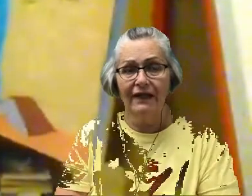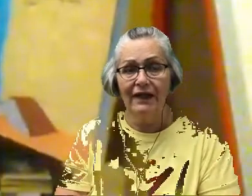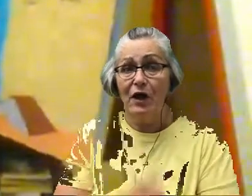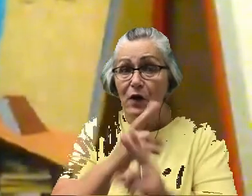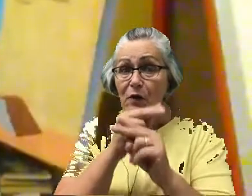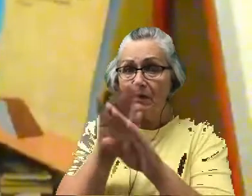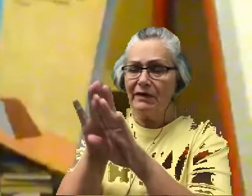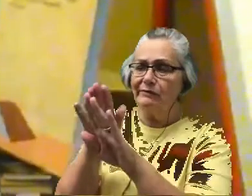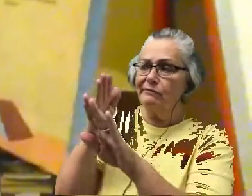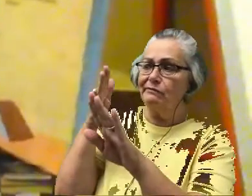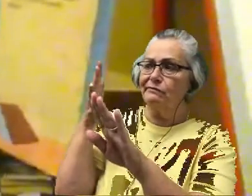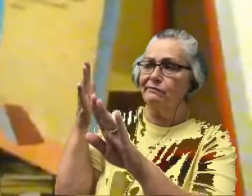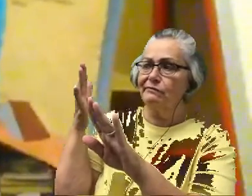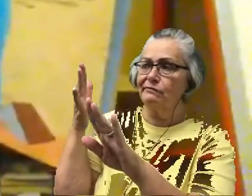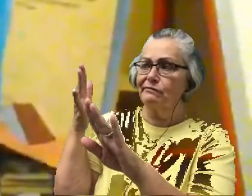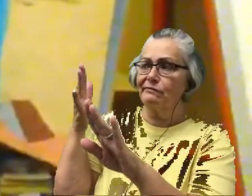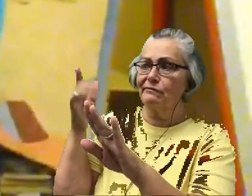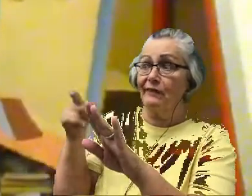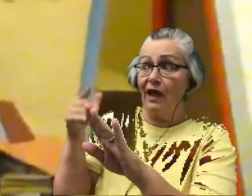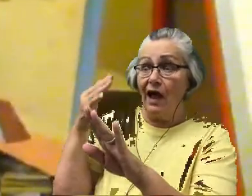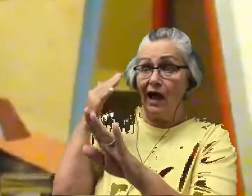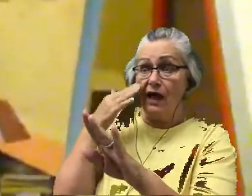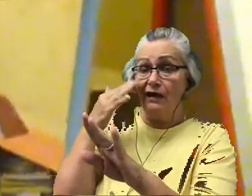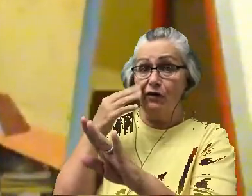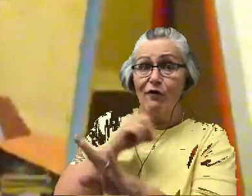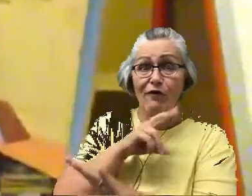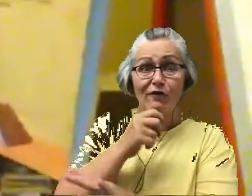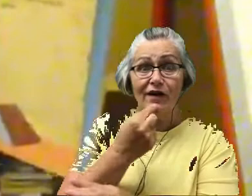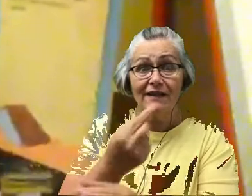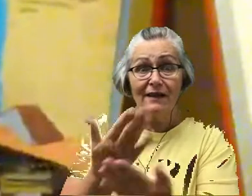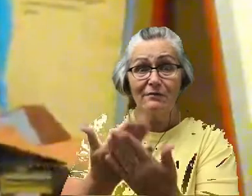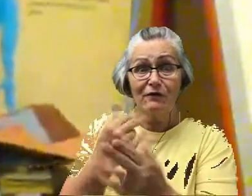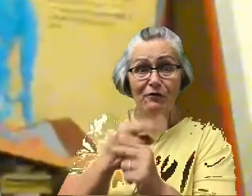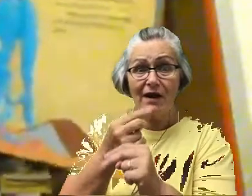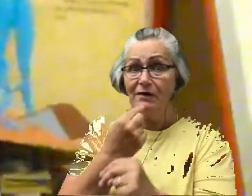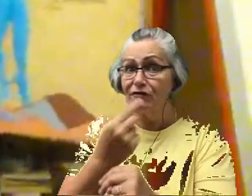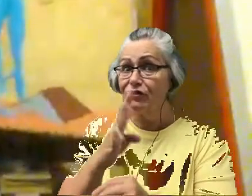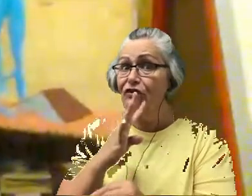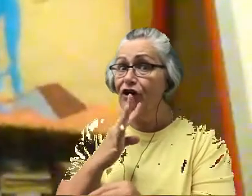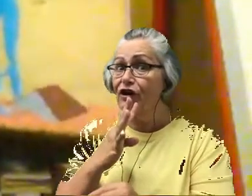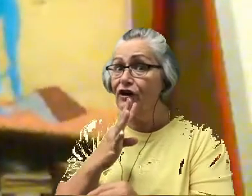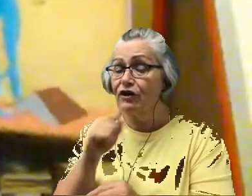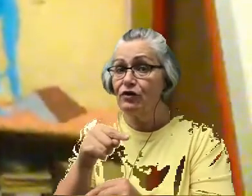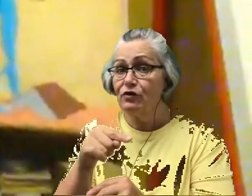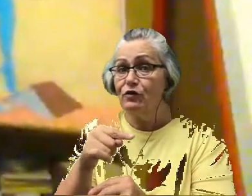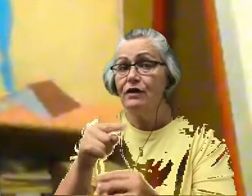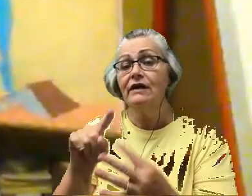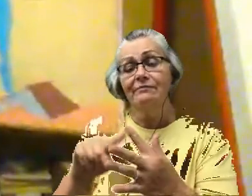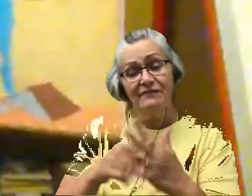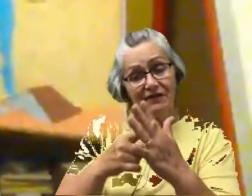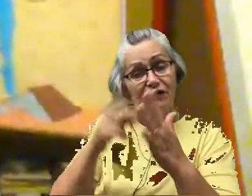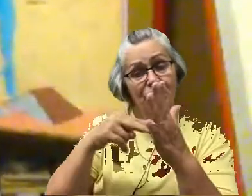Rabbit opened the door. I know, Froggy cried before Rabbit could say a single word. You are about to read yourself a